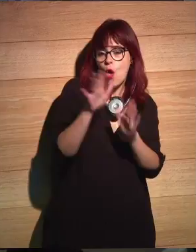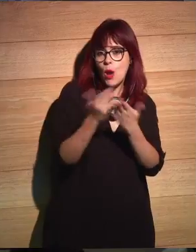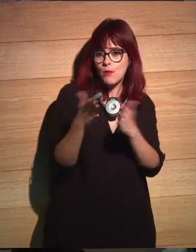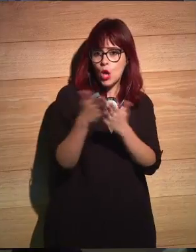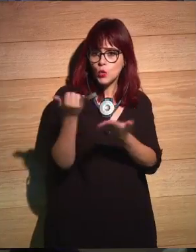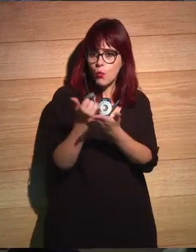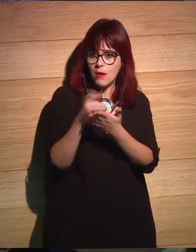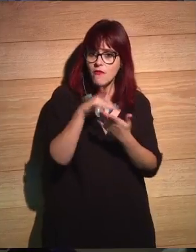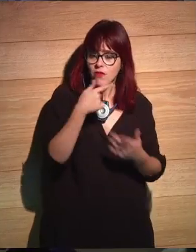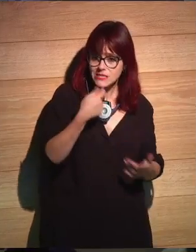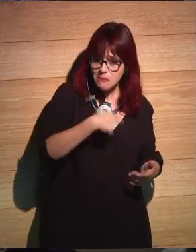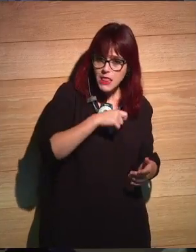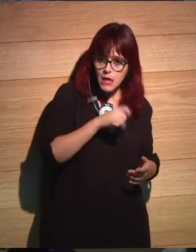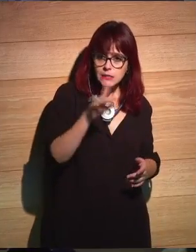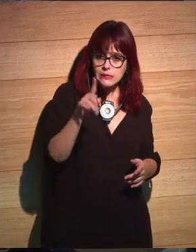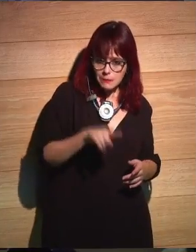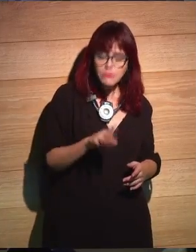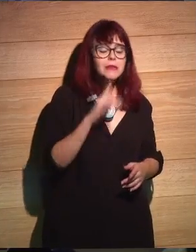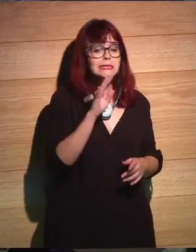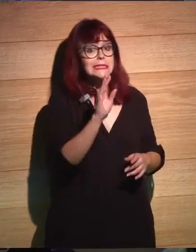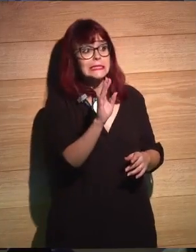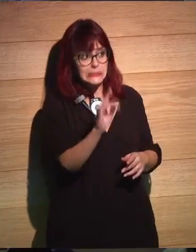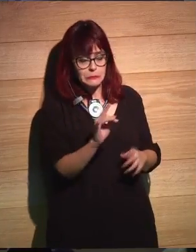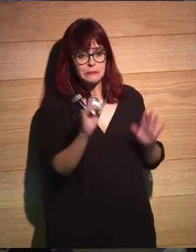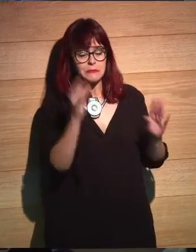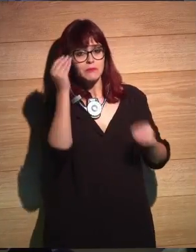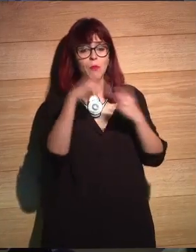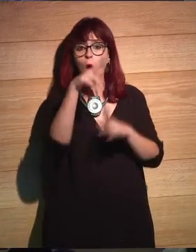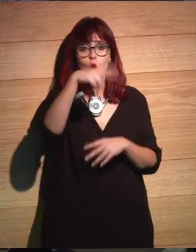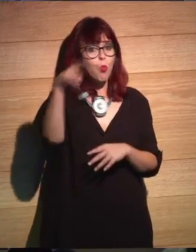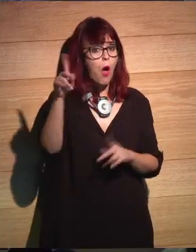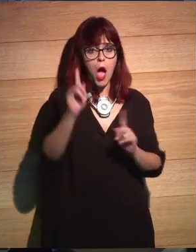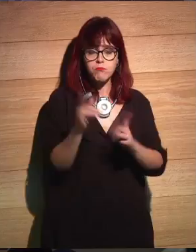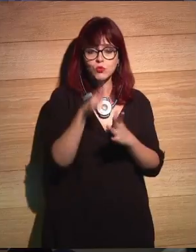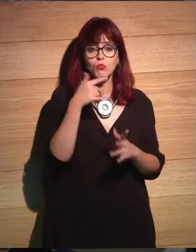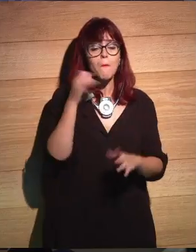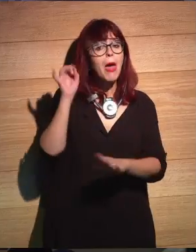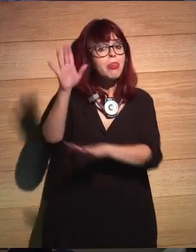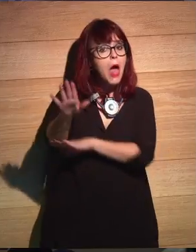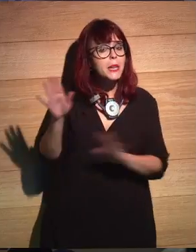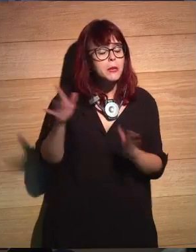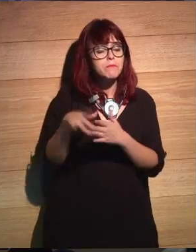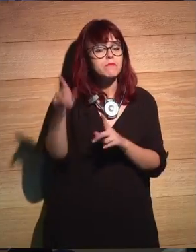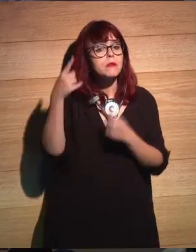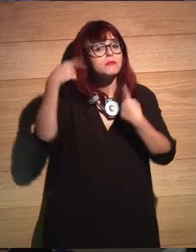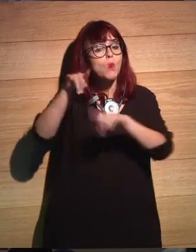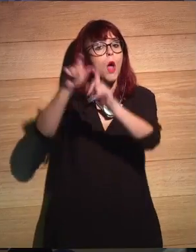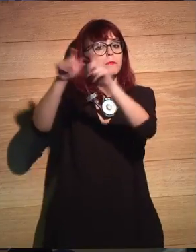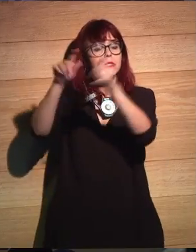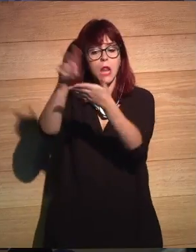Okay. Yeah, it's not like that in Norway, so you can just send it and they will look at it. You don't have agents there?